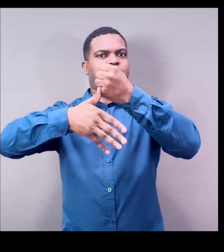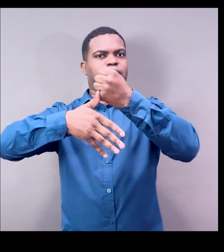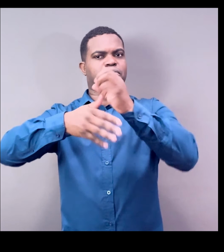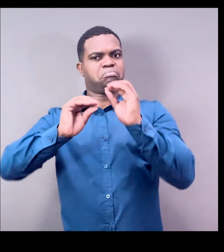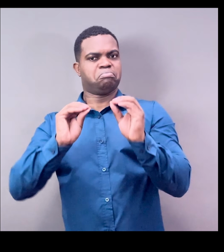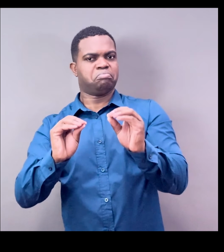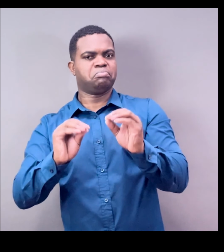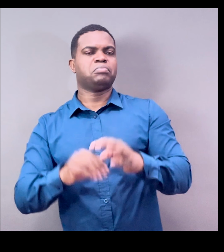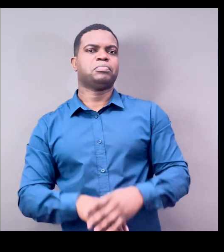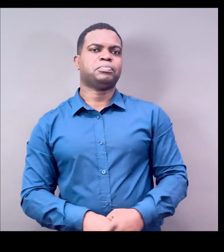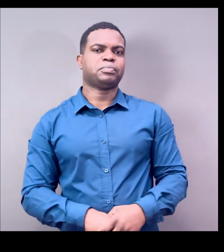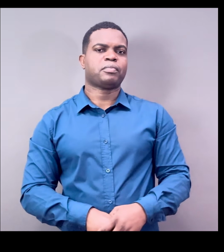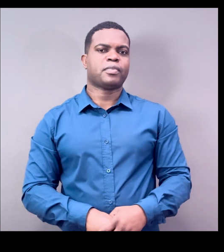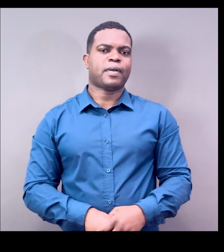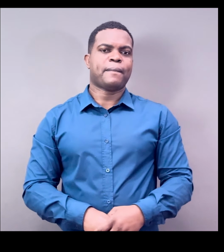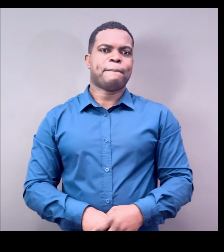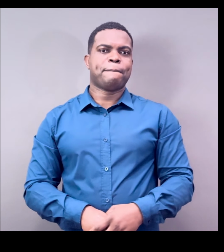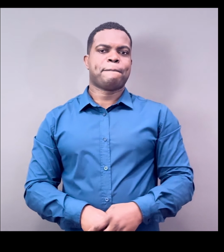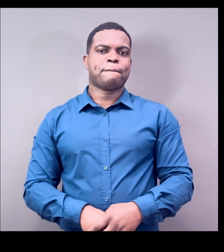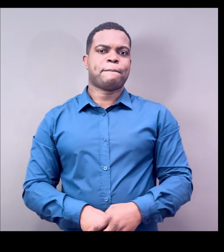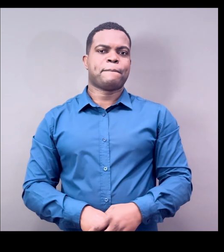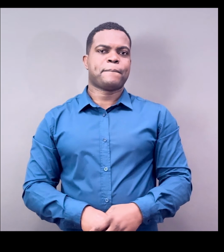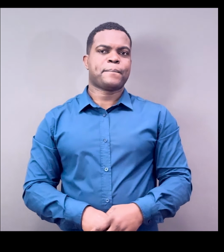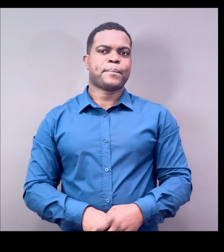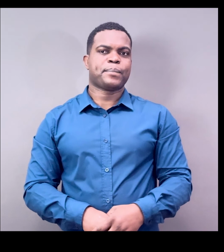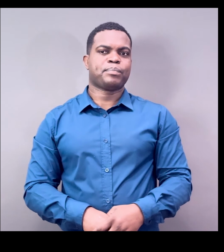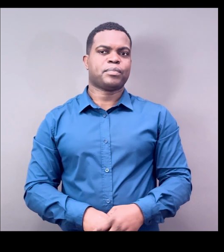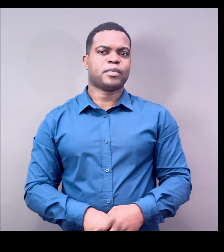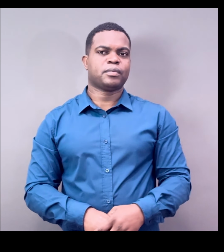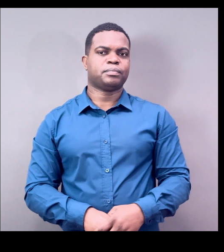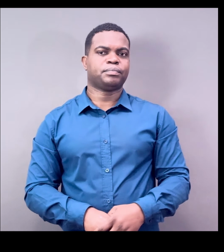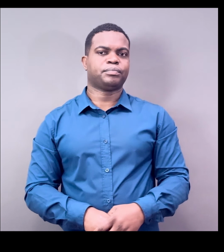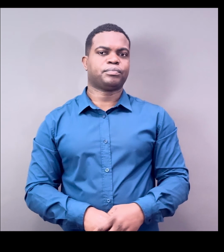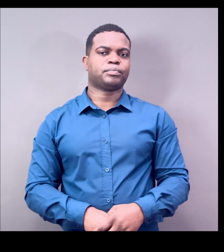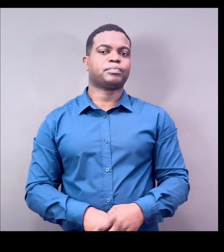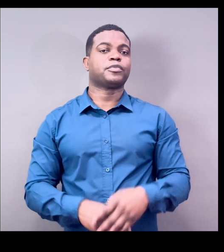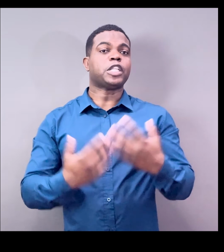The prioritization matrix is another